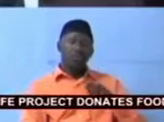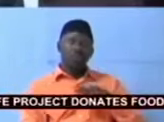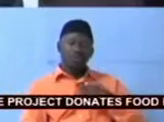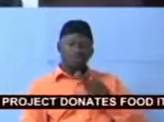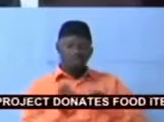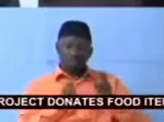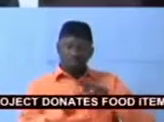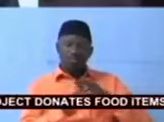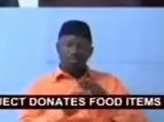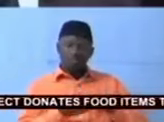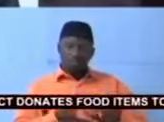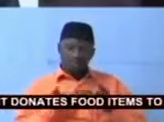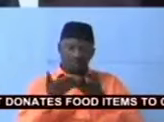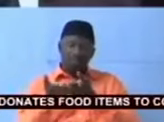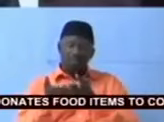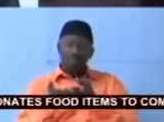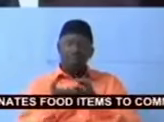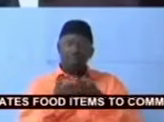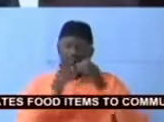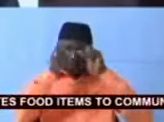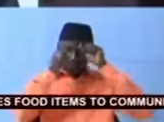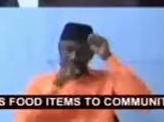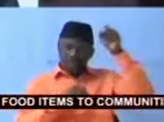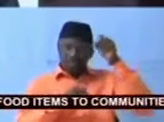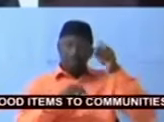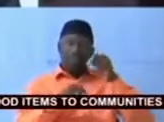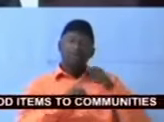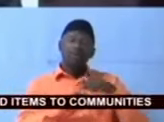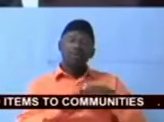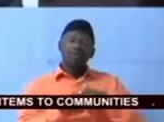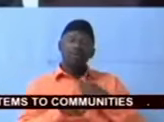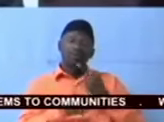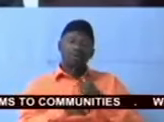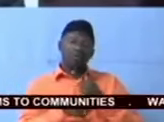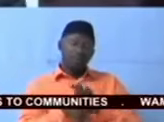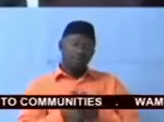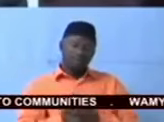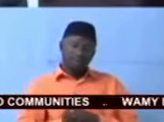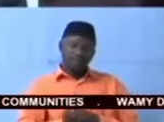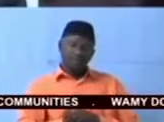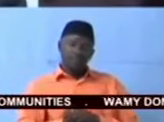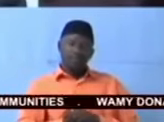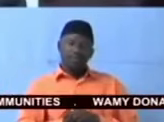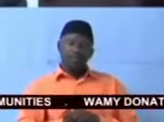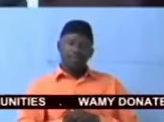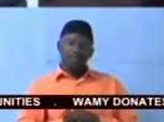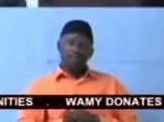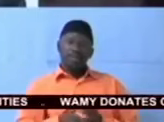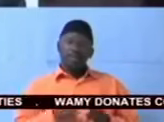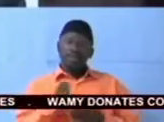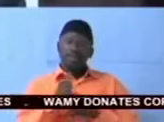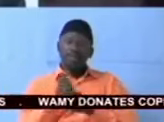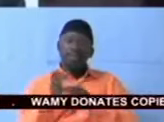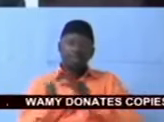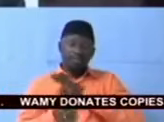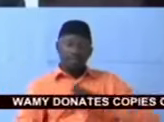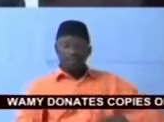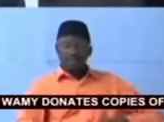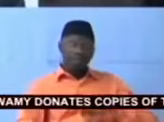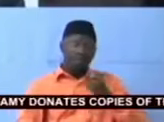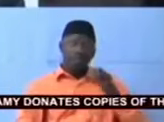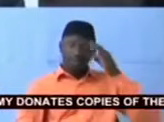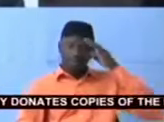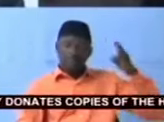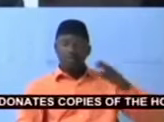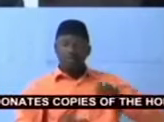President. Bataxel bi nak agal nañ ko ci kanam His Excellency the President bi. Commander in Chief and Minister of Defense. Ki nga xamne ni moy Commander in